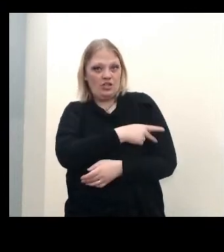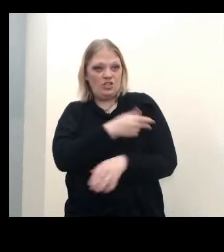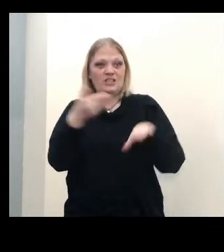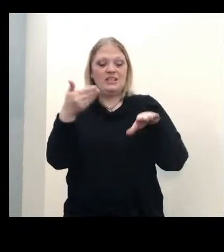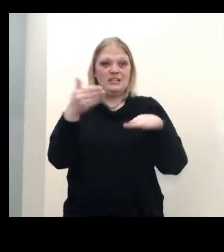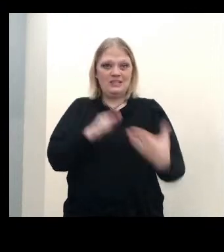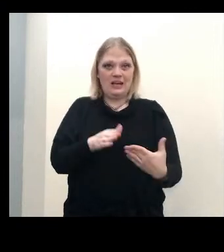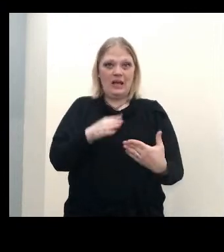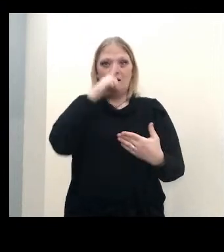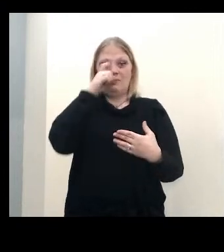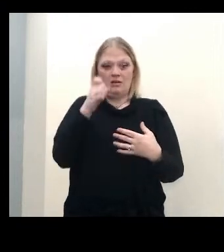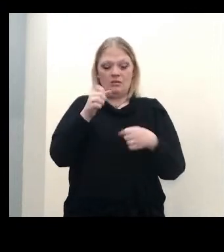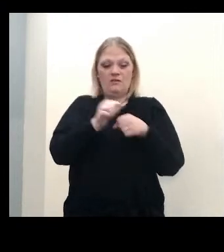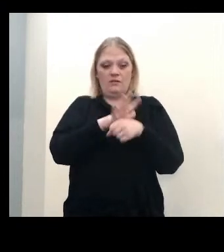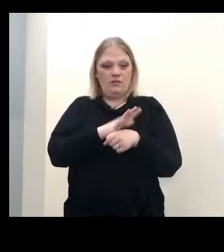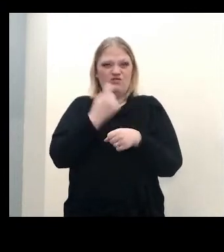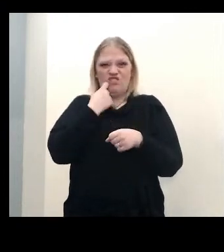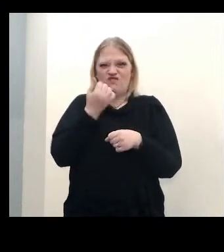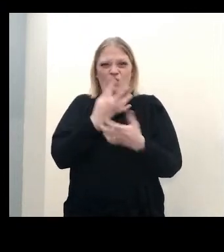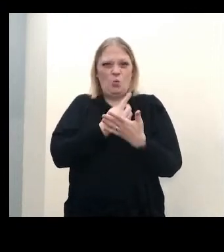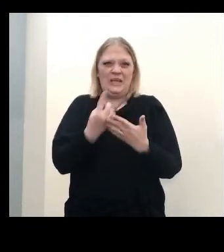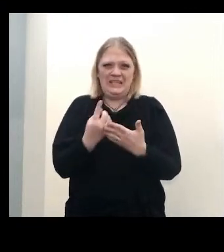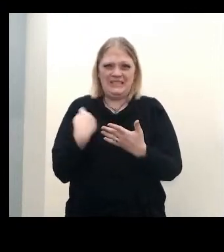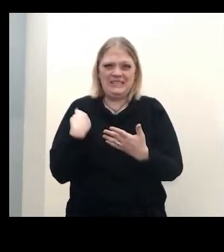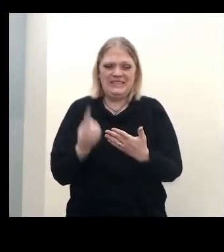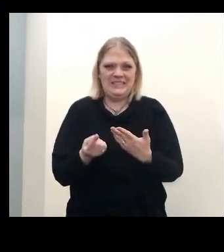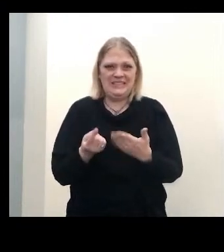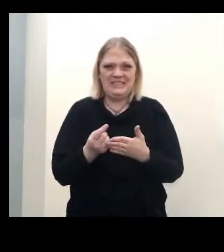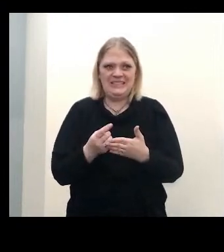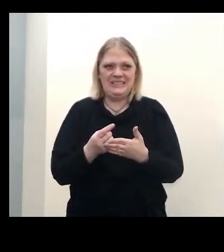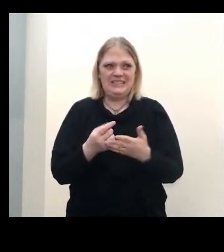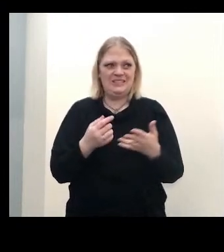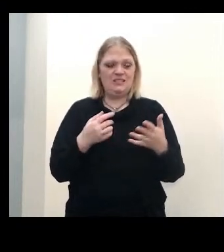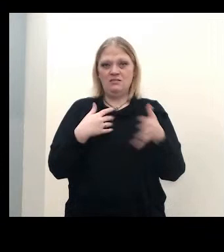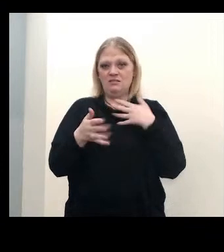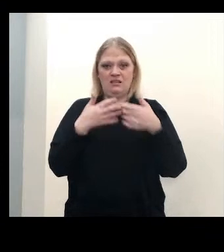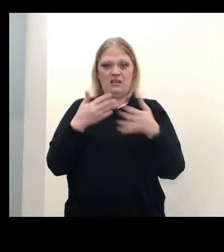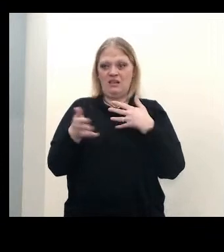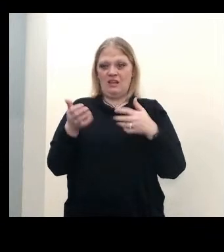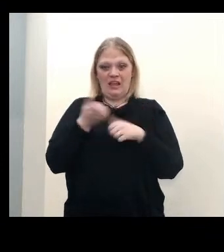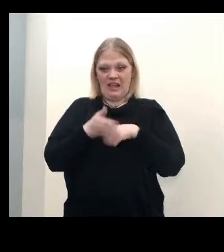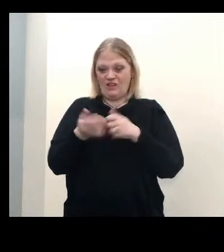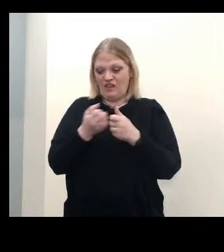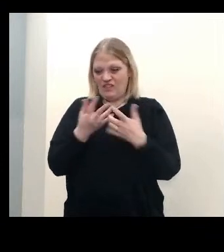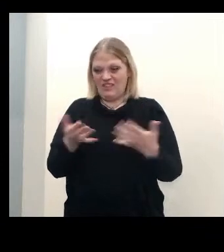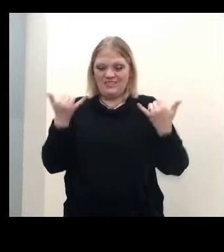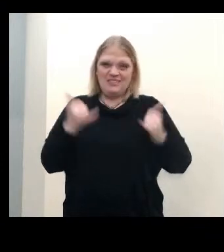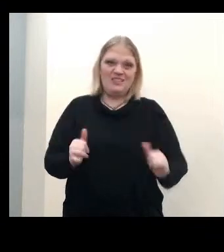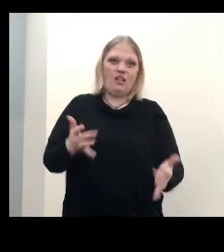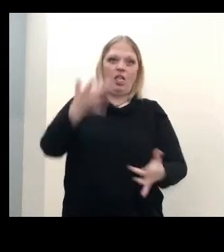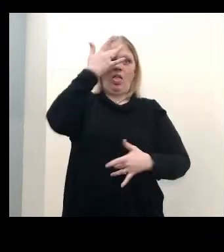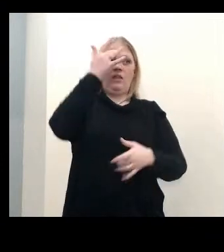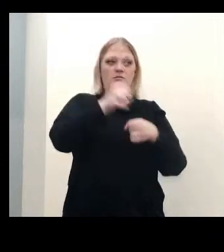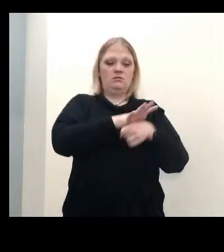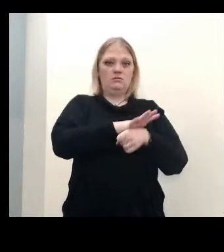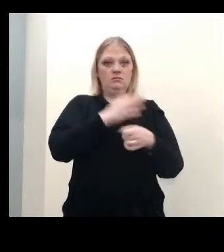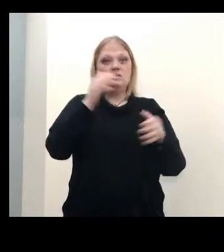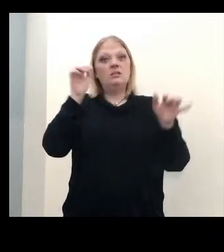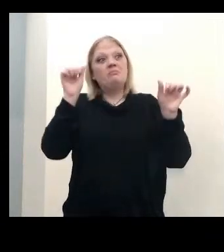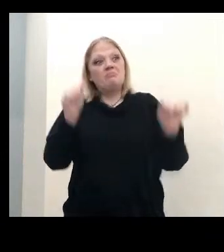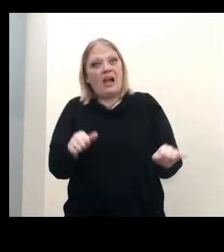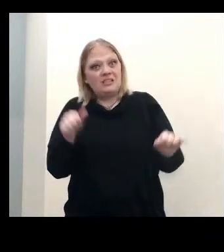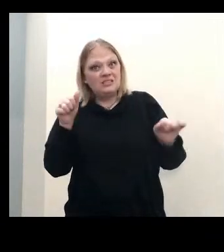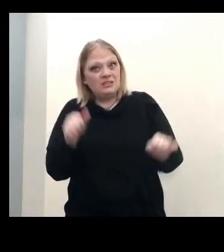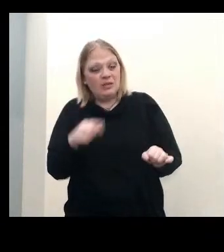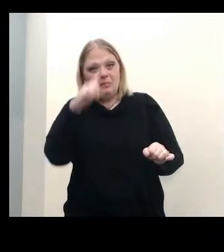of COVID-19 just in the last few weeks. Even after everything that was done, they've still caught COVID-19, possibly being brought